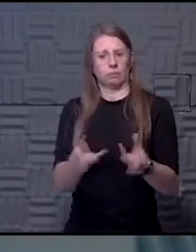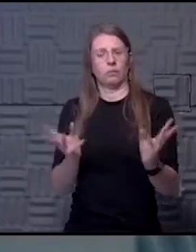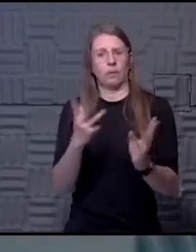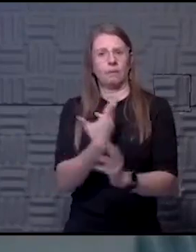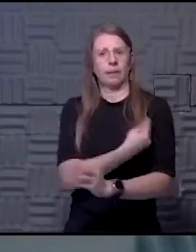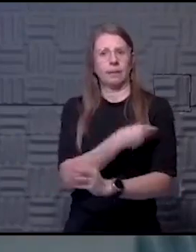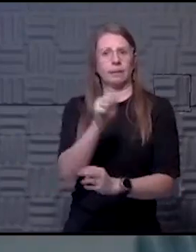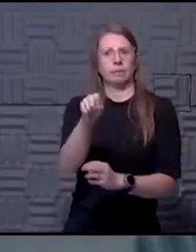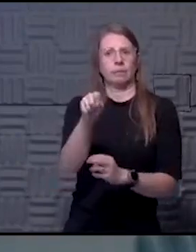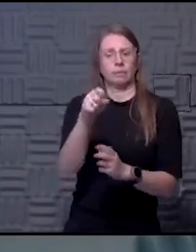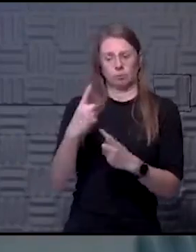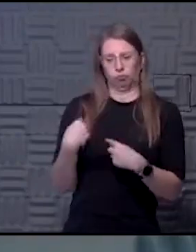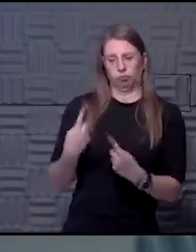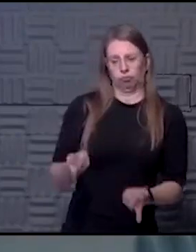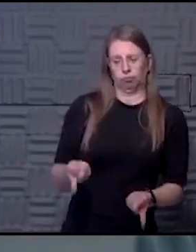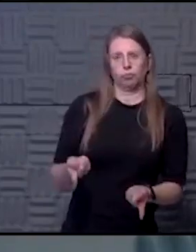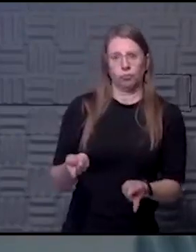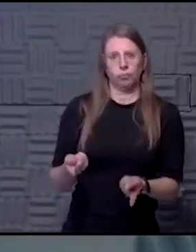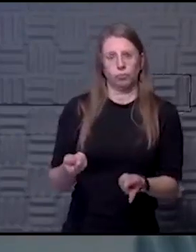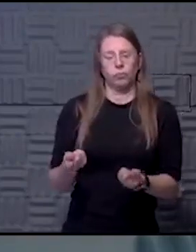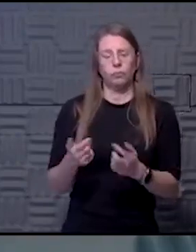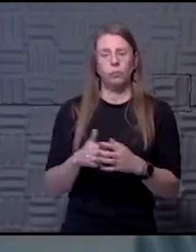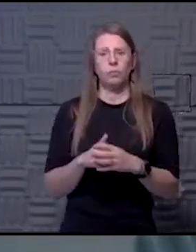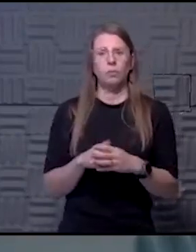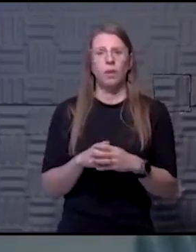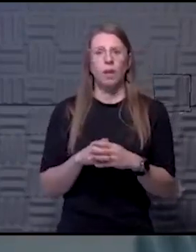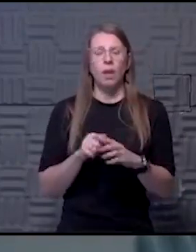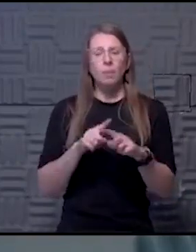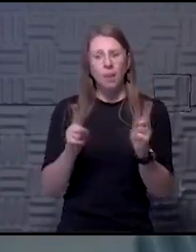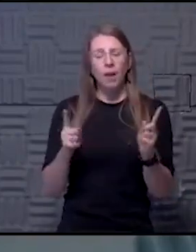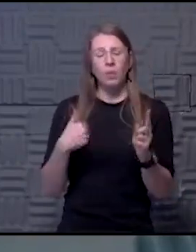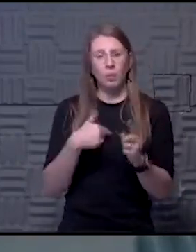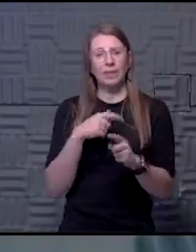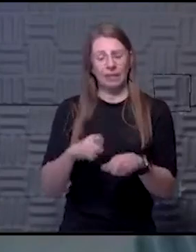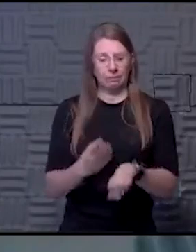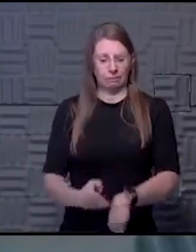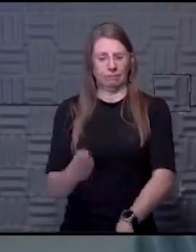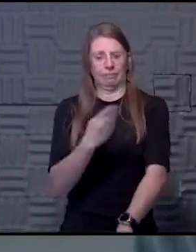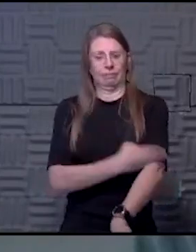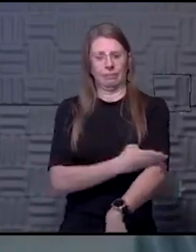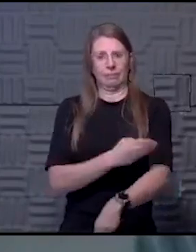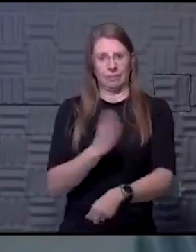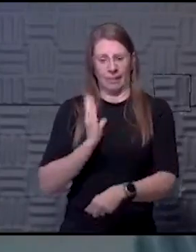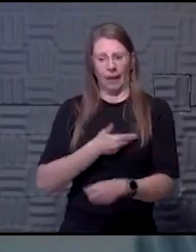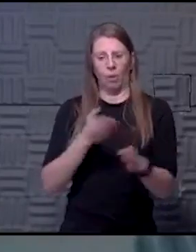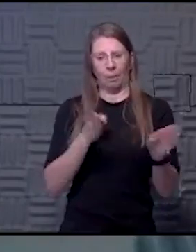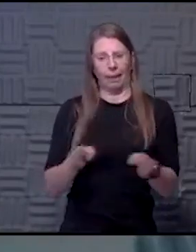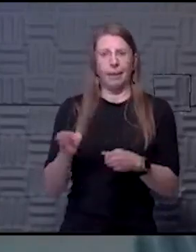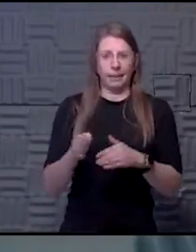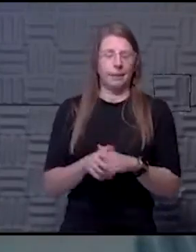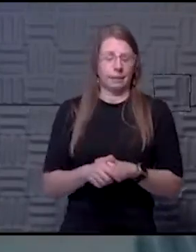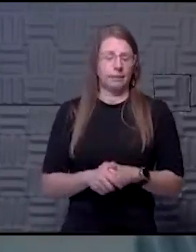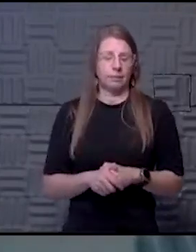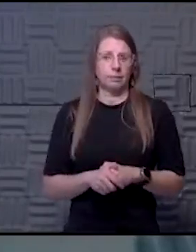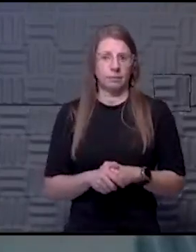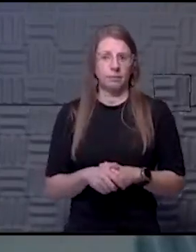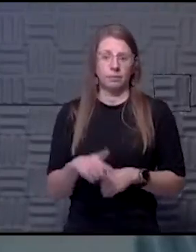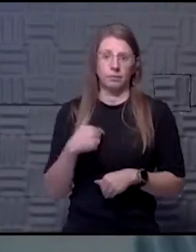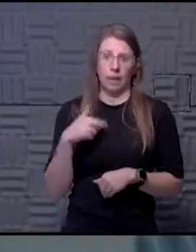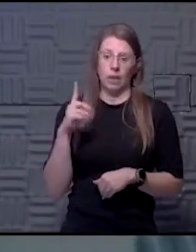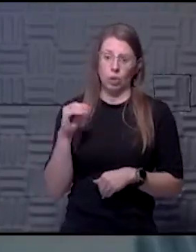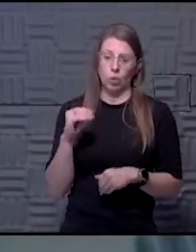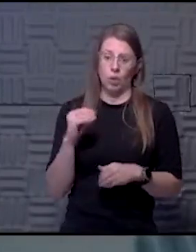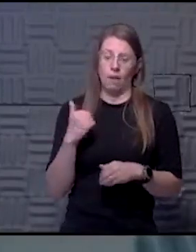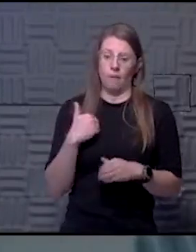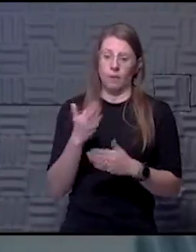out, at least in sheer quantities. We need to do much better with what our plans are, because I do have